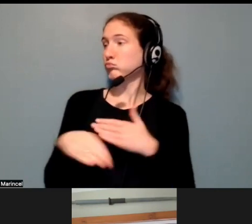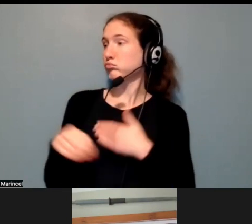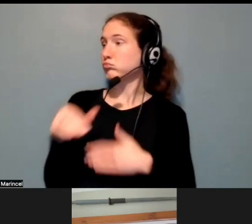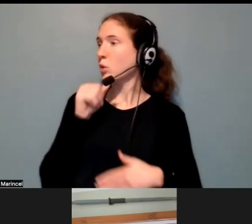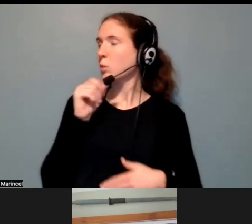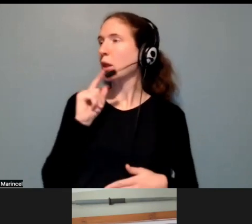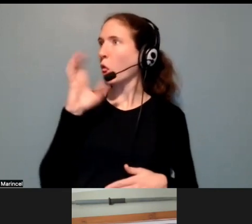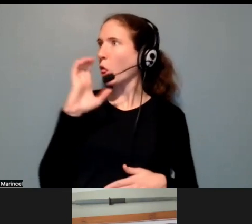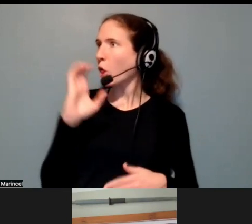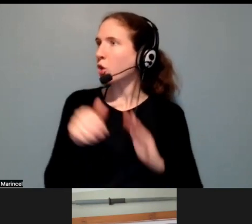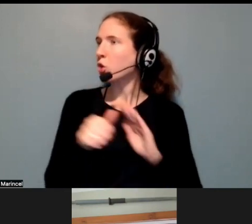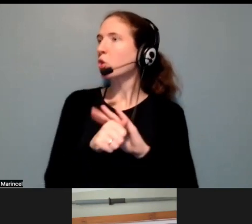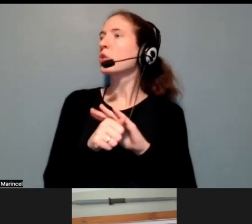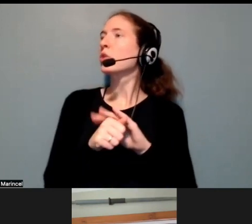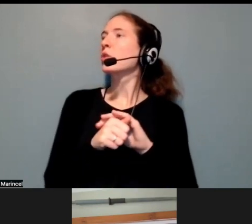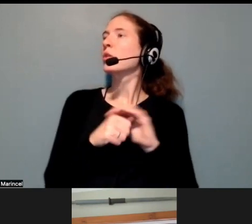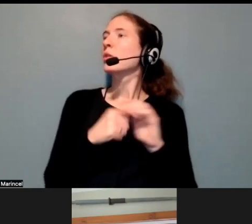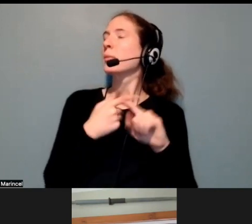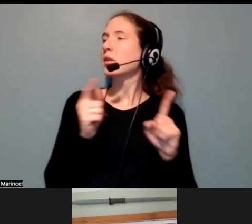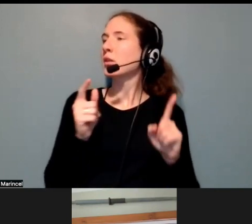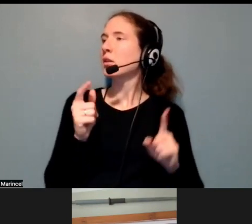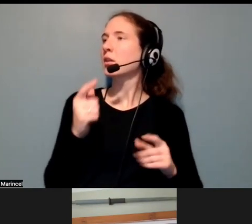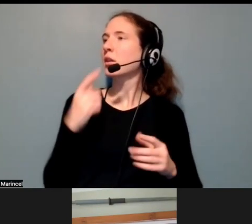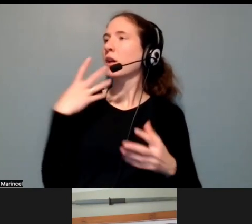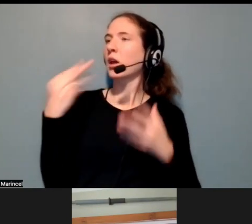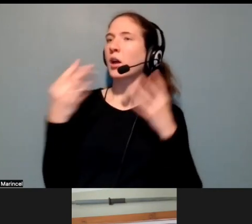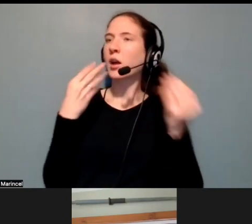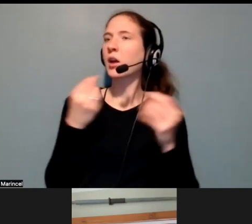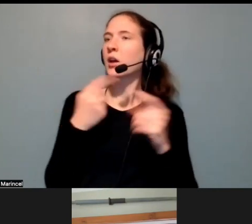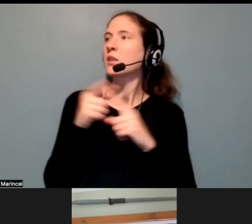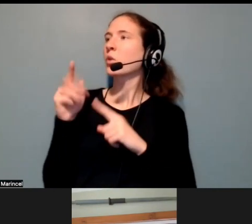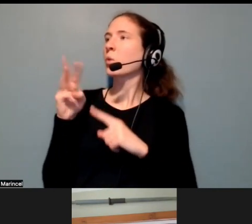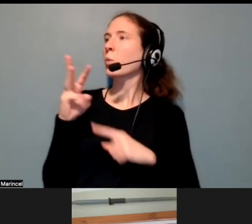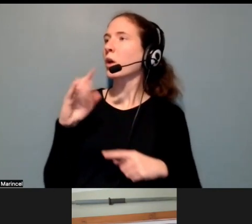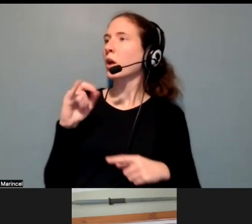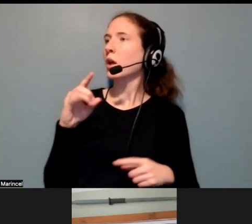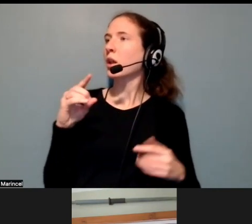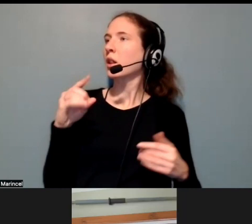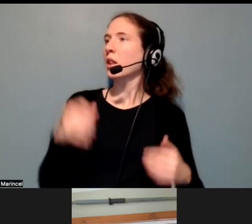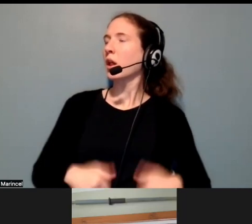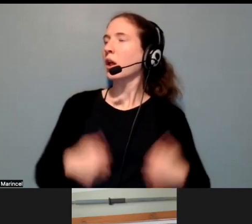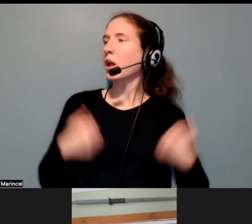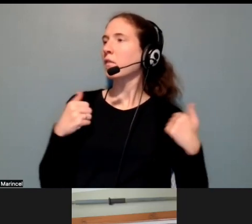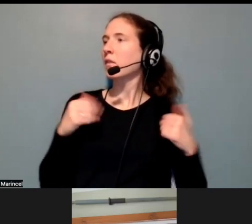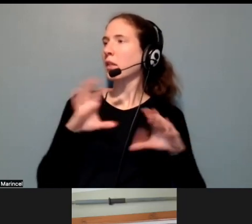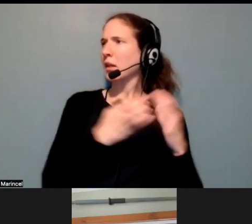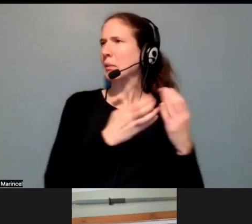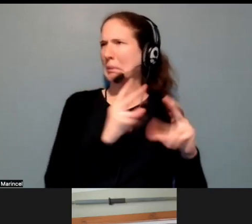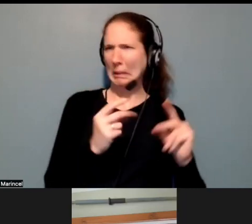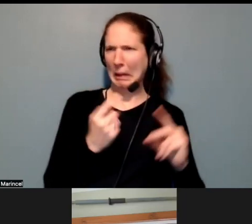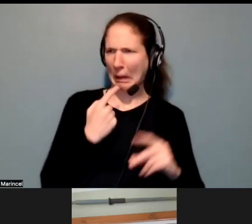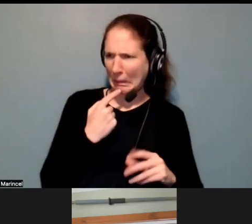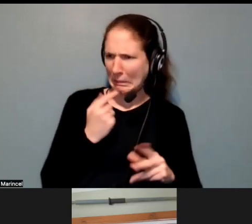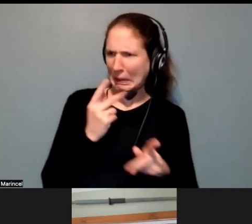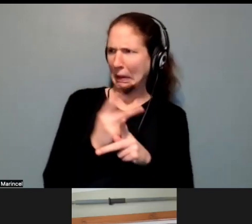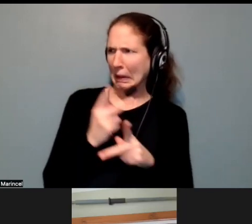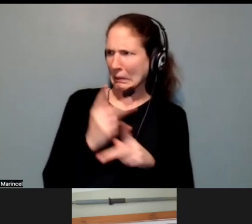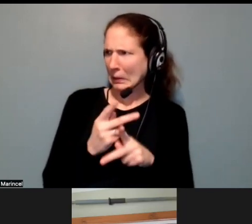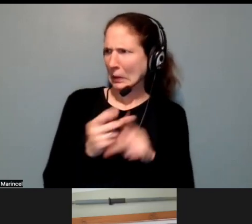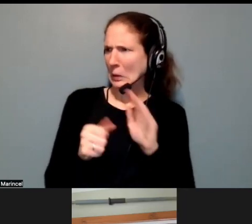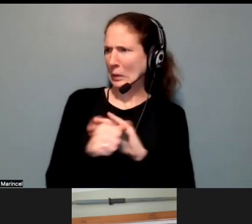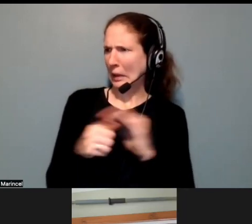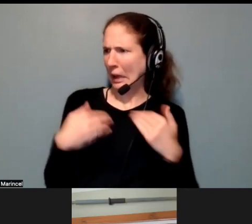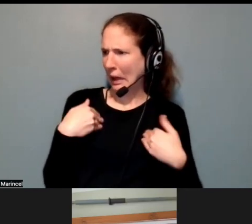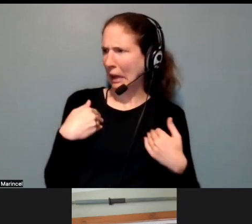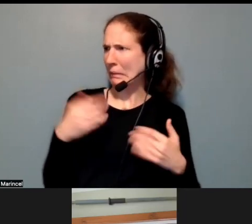but we would go to different wildlife classes, and people were like, "Oh, be careful of the salmonella on the turtles." Is that